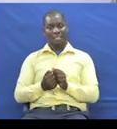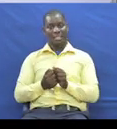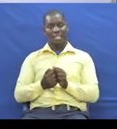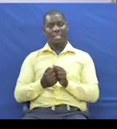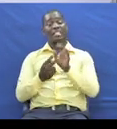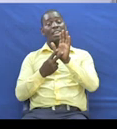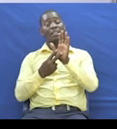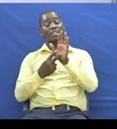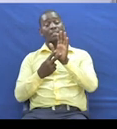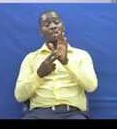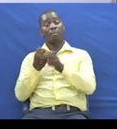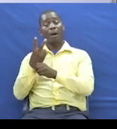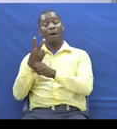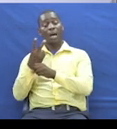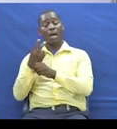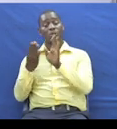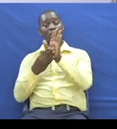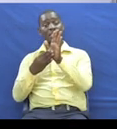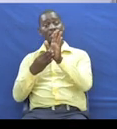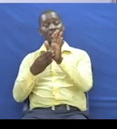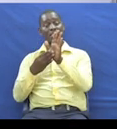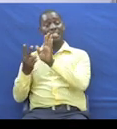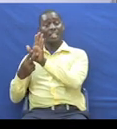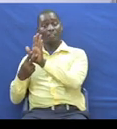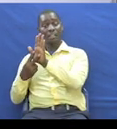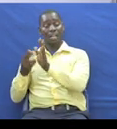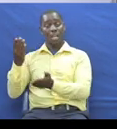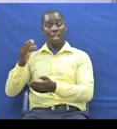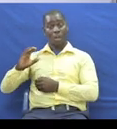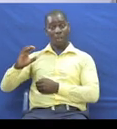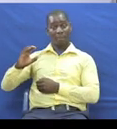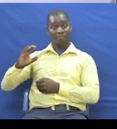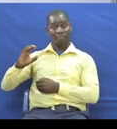1.675 times 10 power negative 27 kilogram. It has